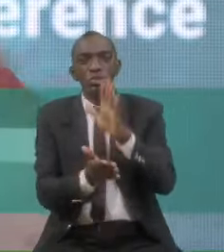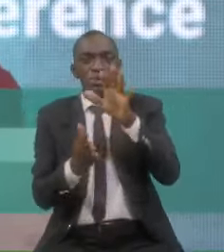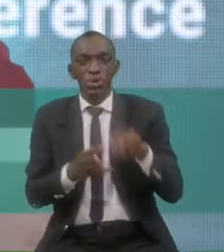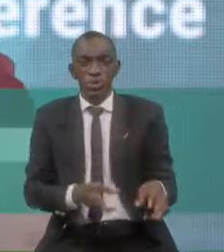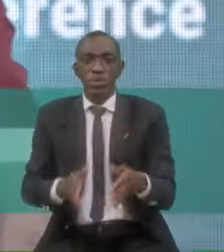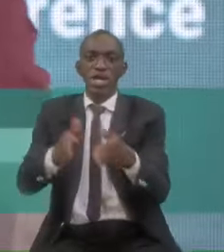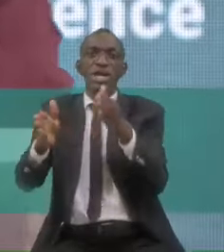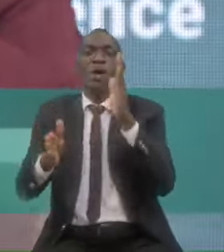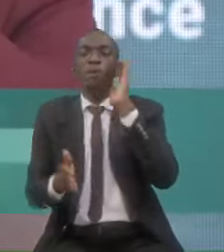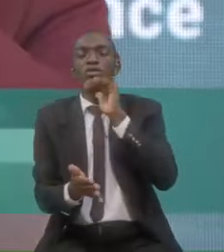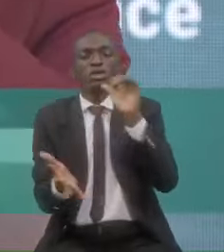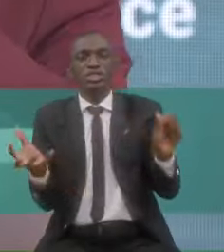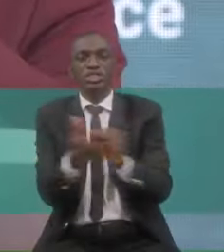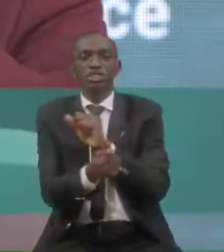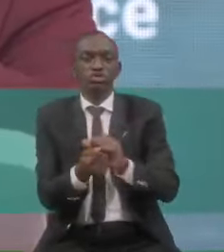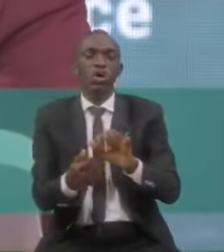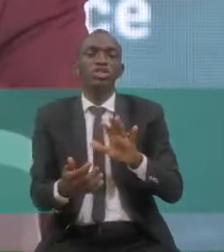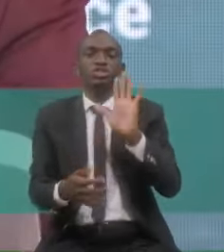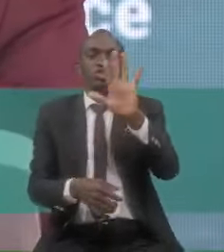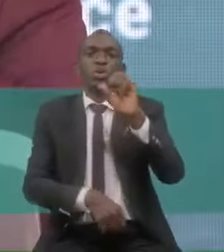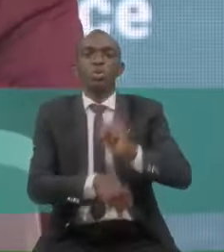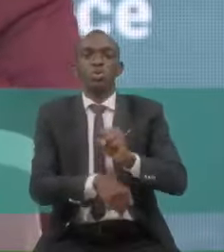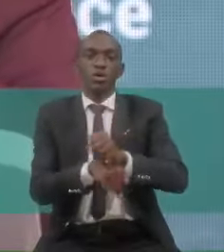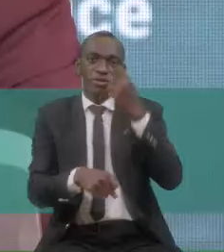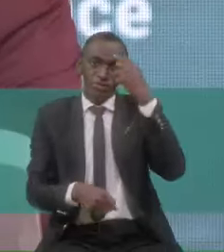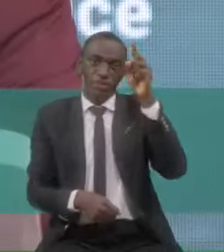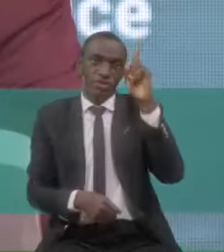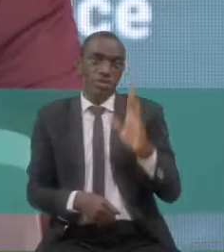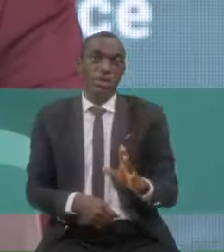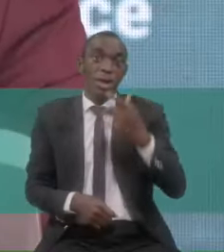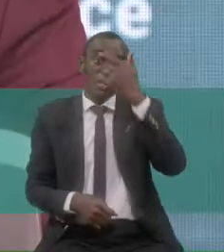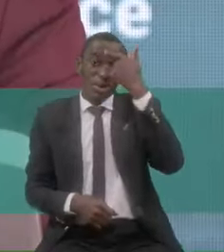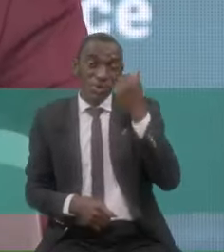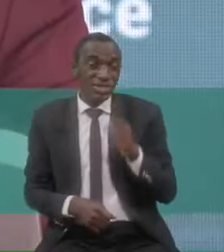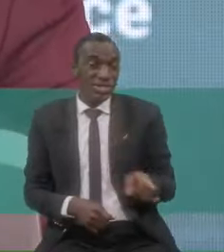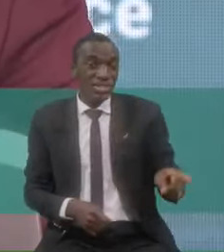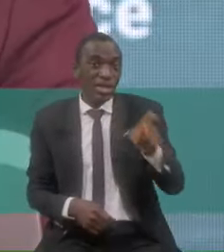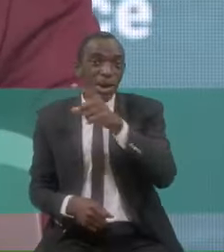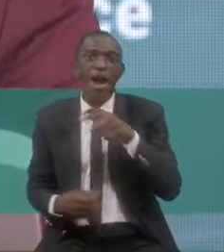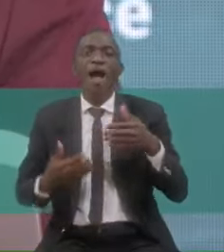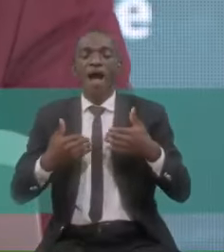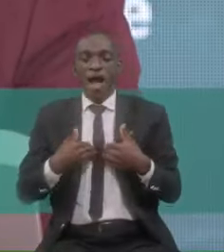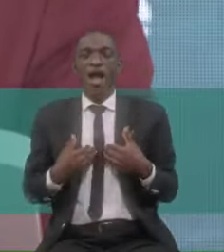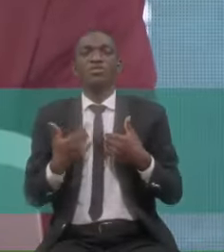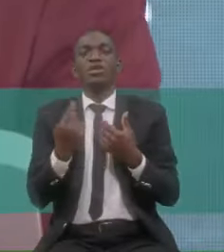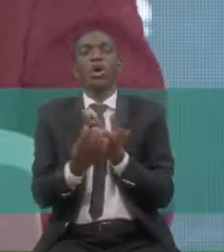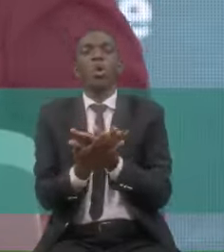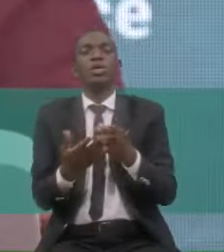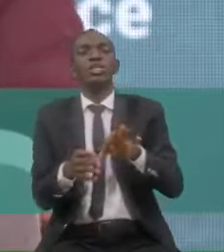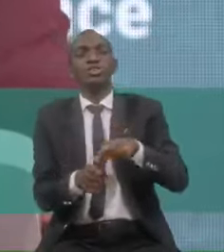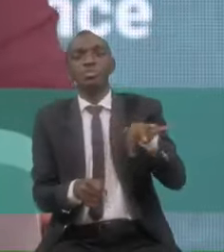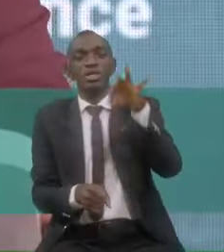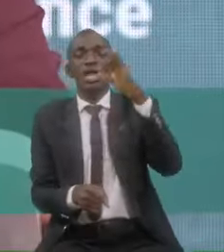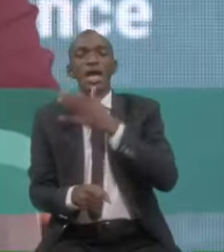ministry. Because we have the Holy Spirit, and that Holy Spirit is the